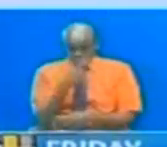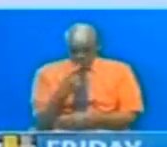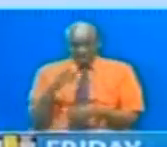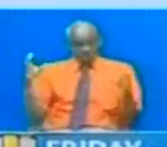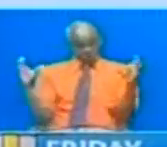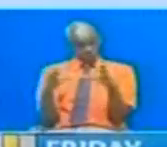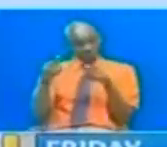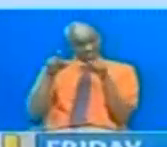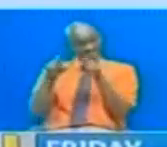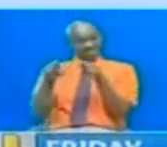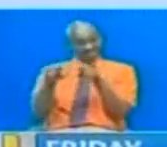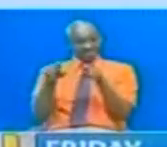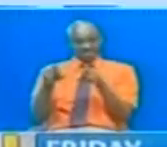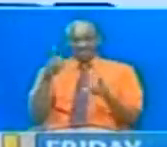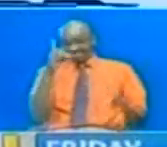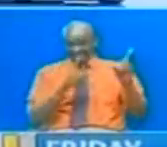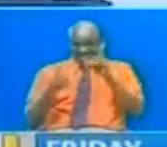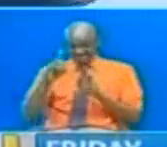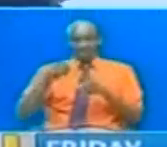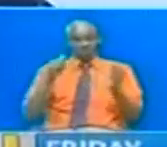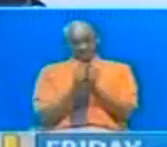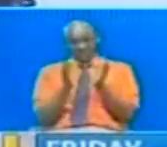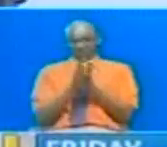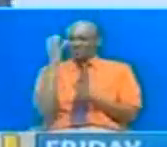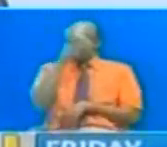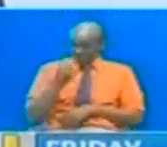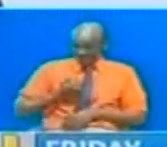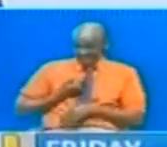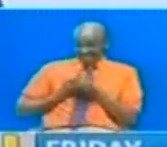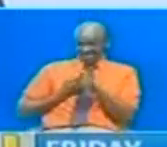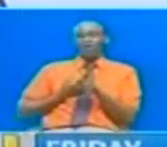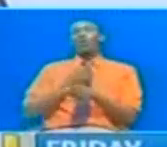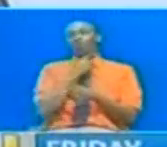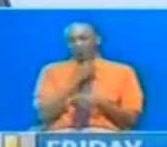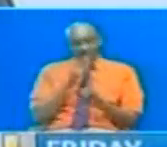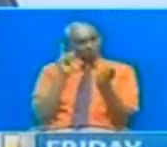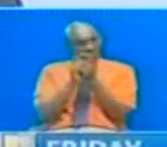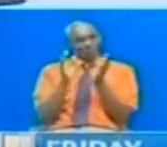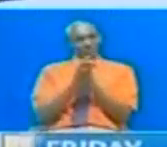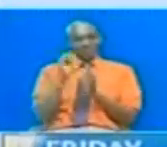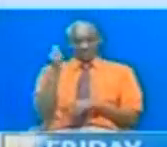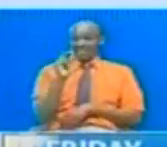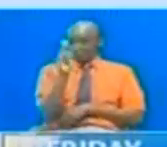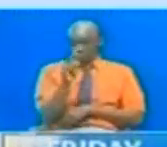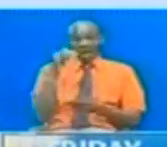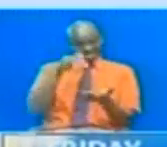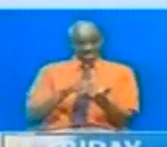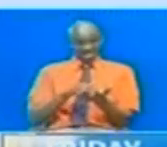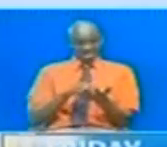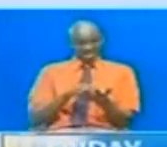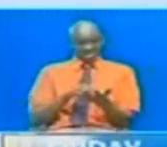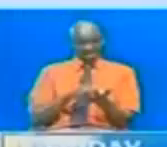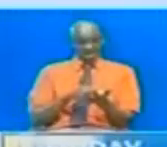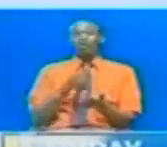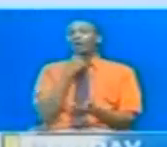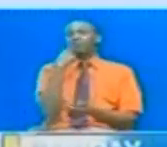special group, Pamoja Acro Dancers, together with a beautiful lady who says she wants to meet President Uhuru Kenyatta again. Because what